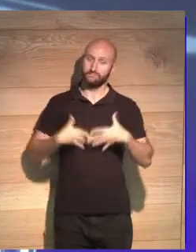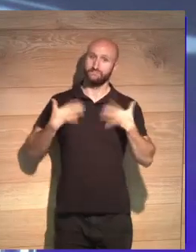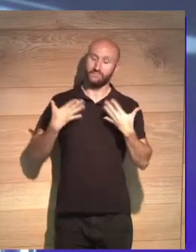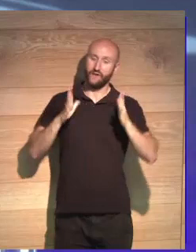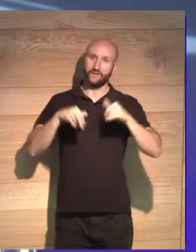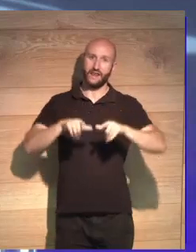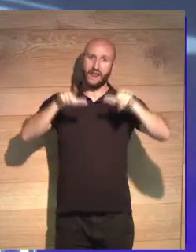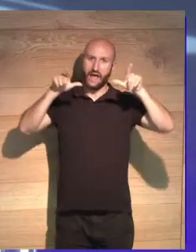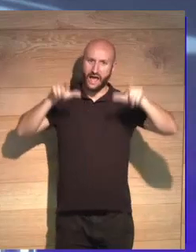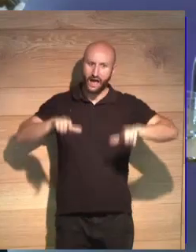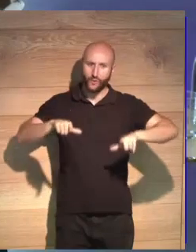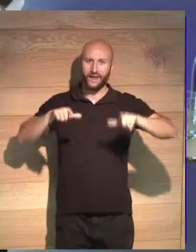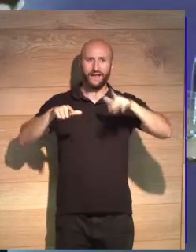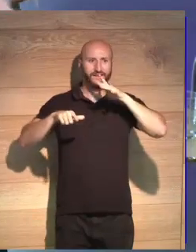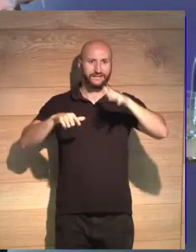he found